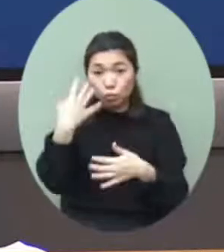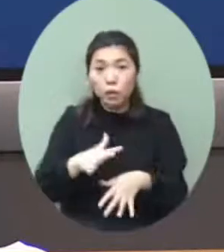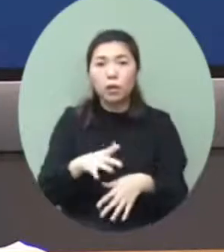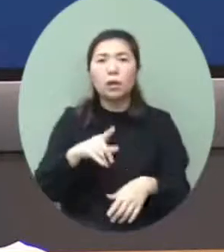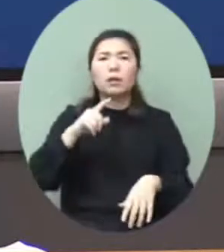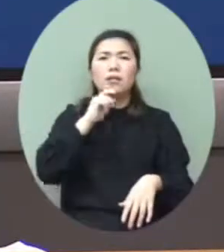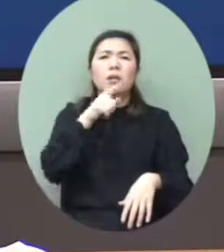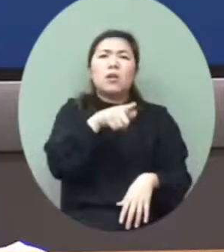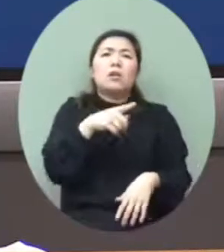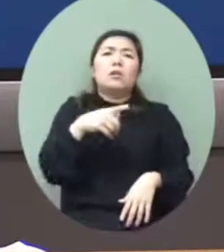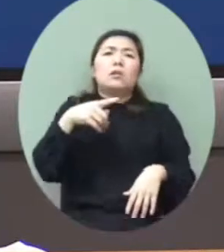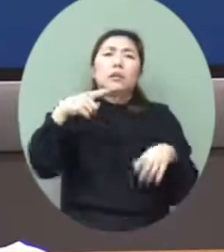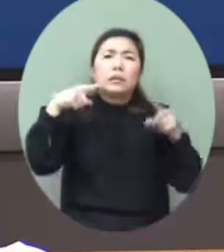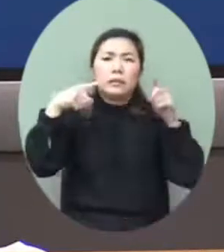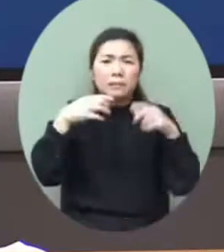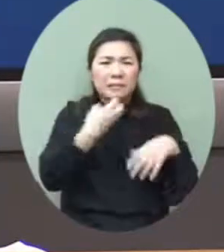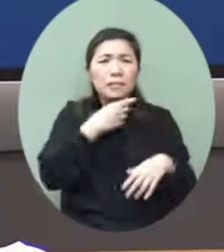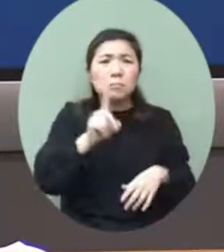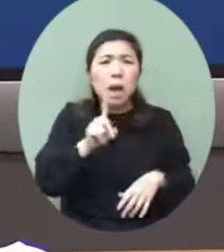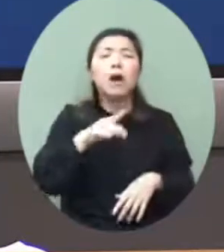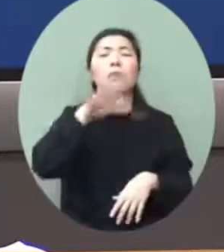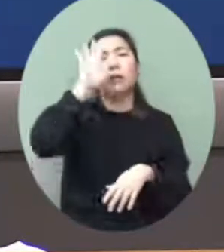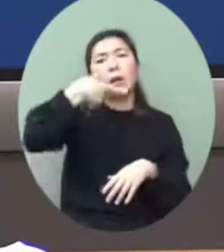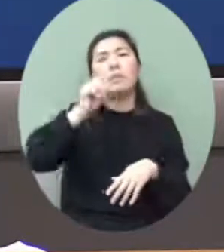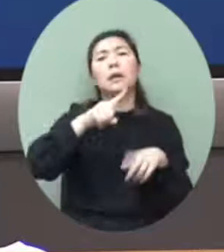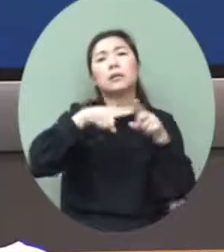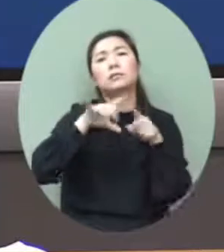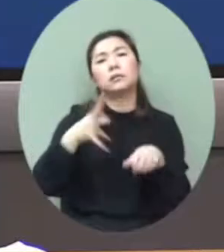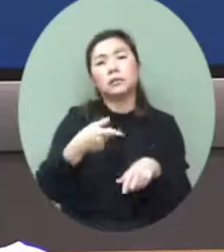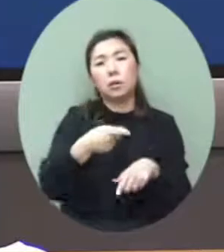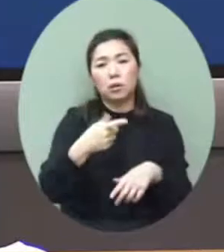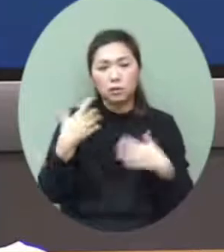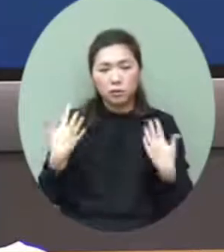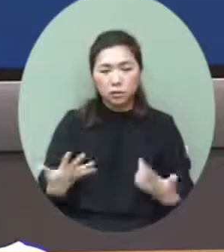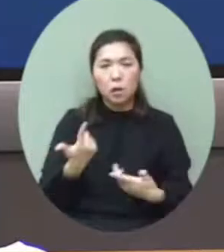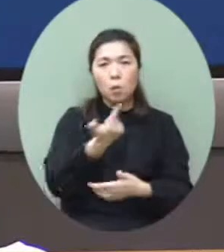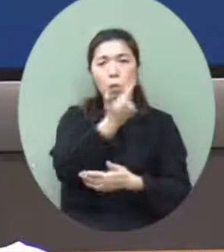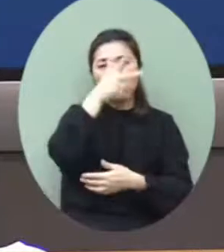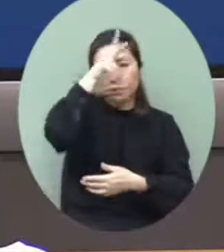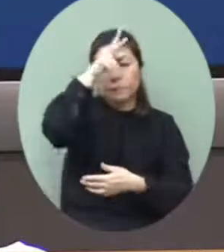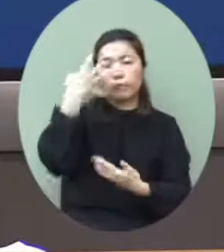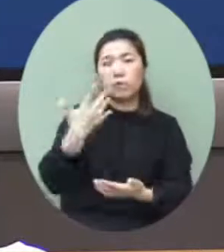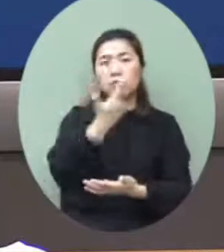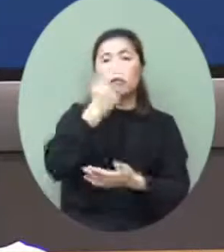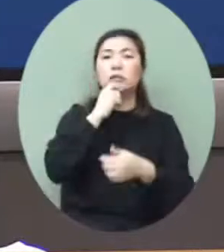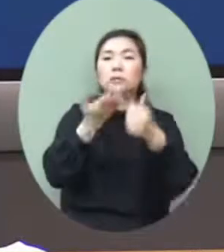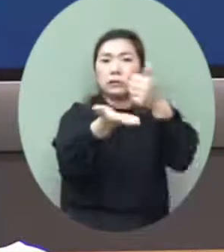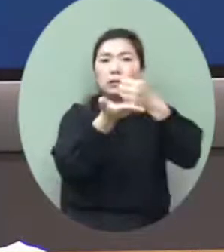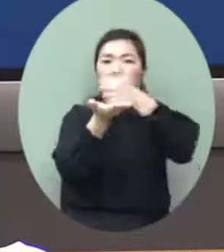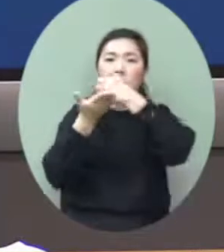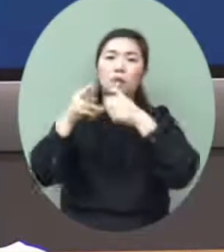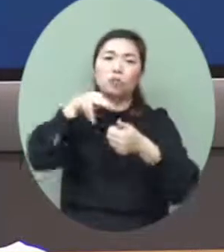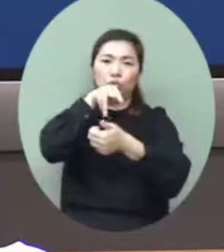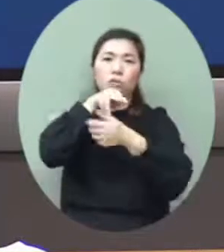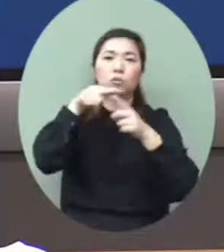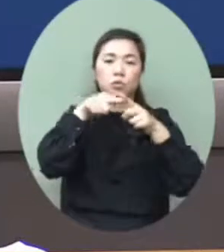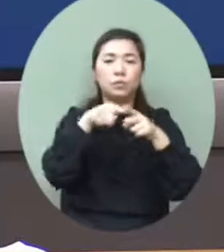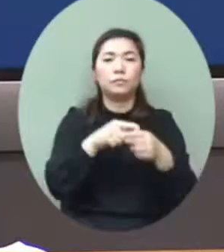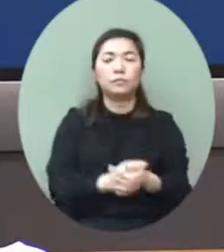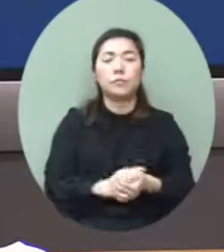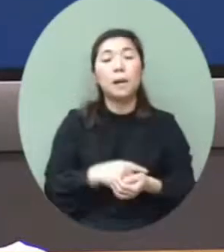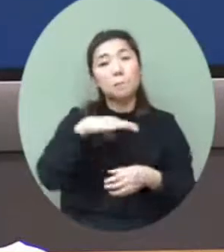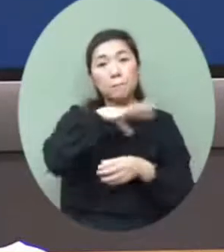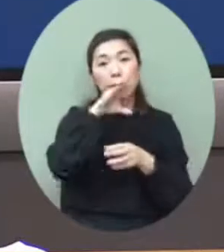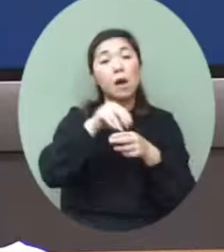the hardware is available, the greatest bottleneck is personnel. So the government has adopted a